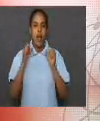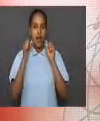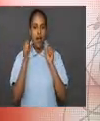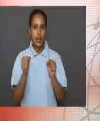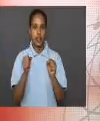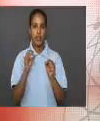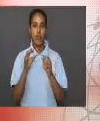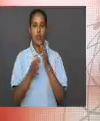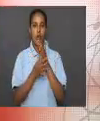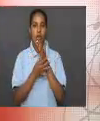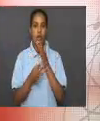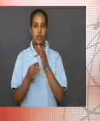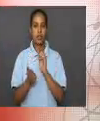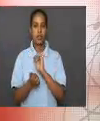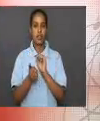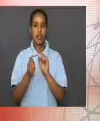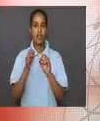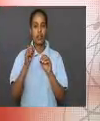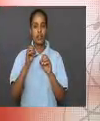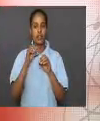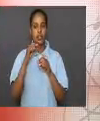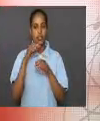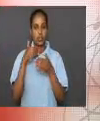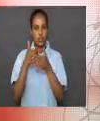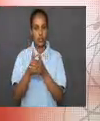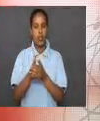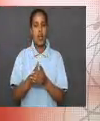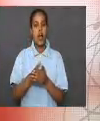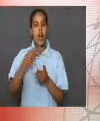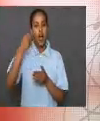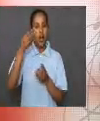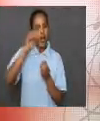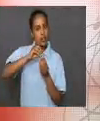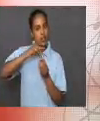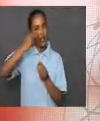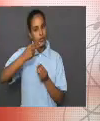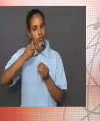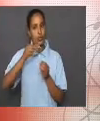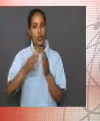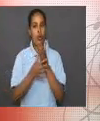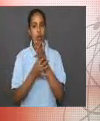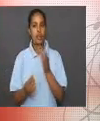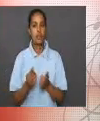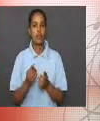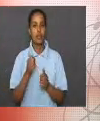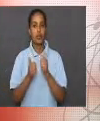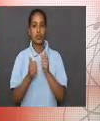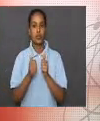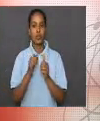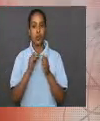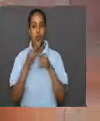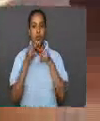Hardening of oils is achieved by adding hydrogen to oils, which is